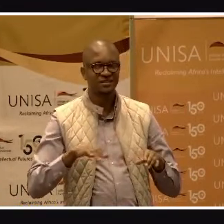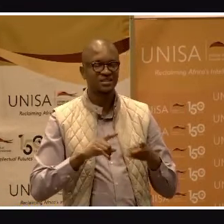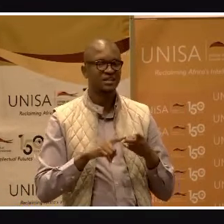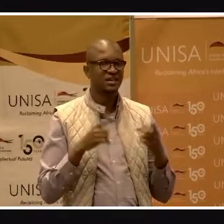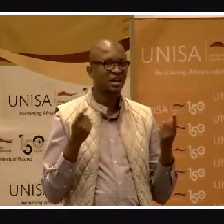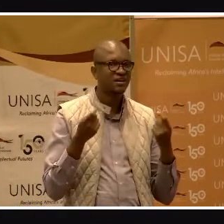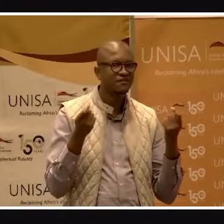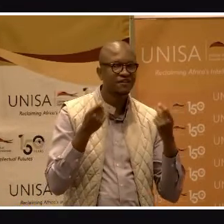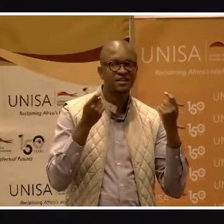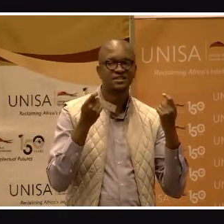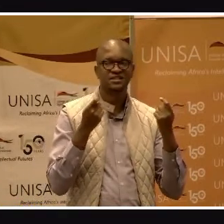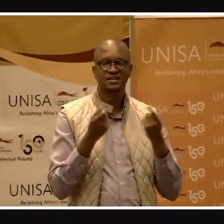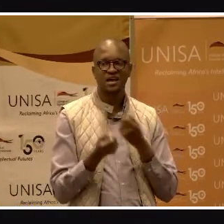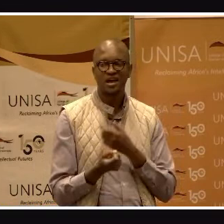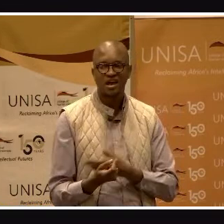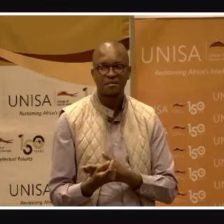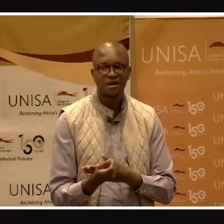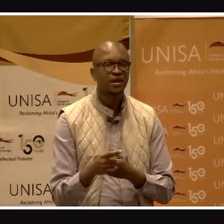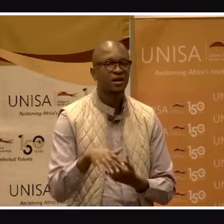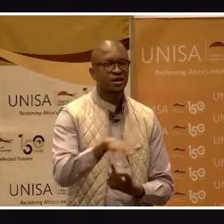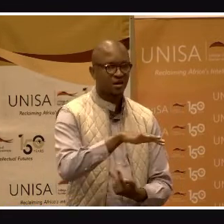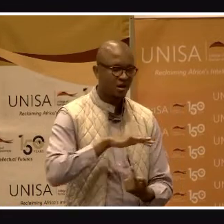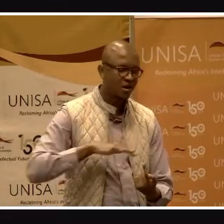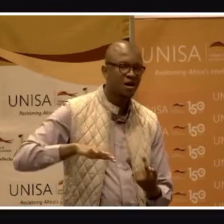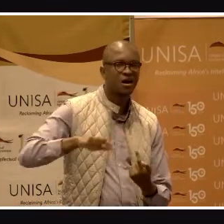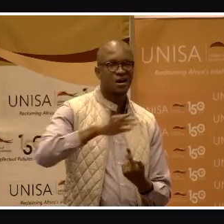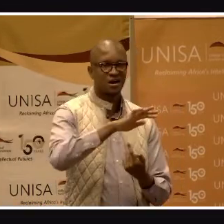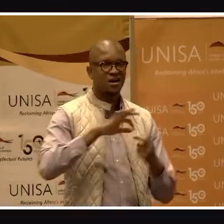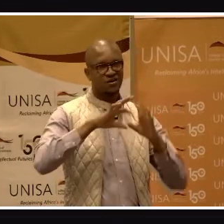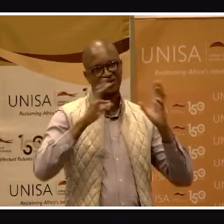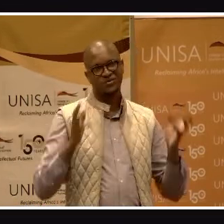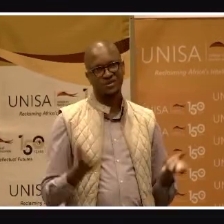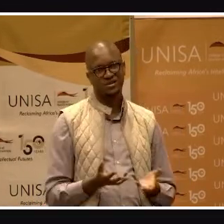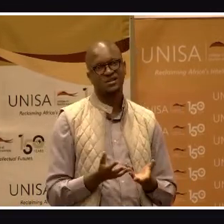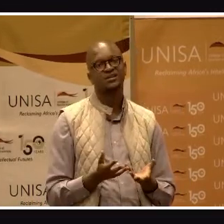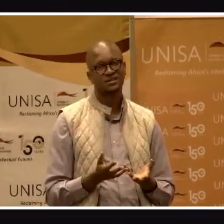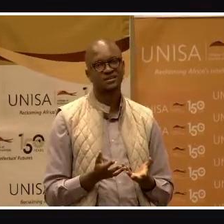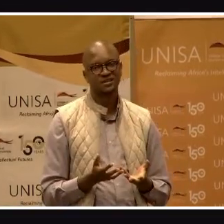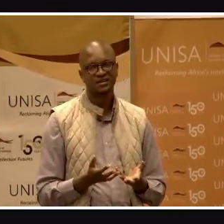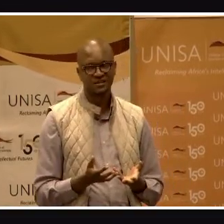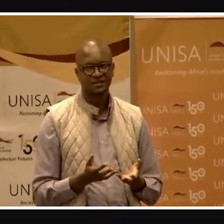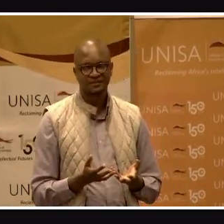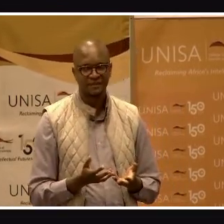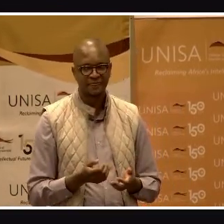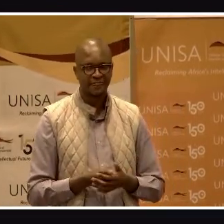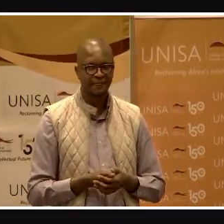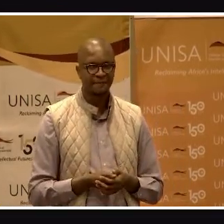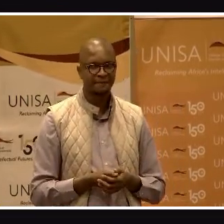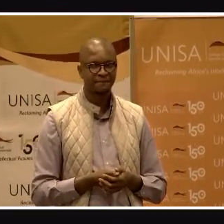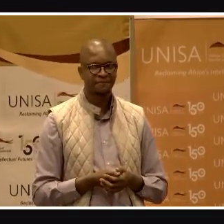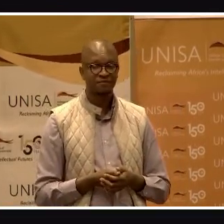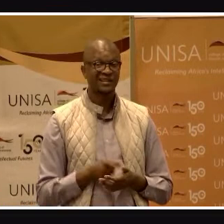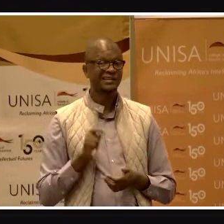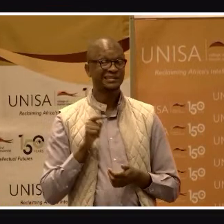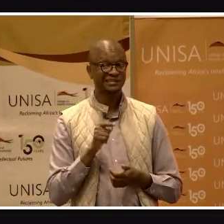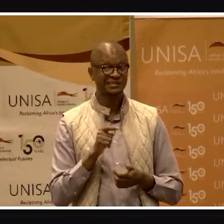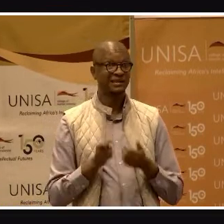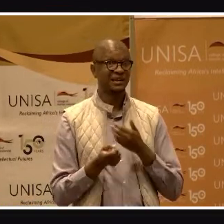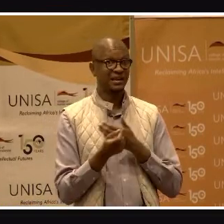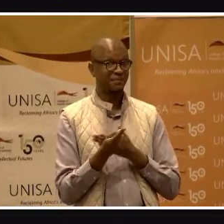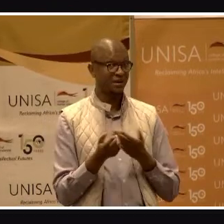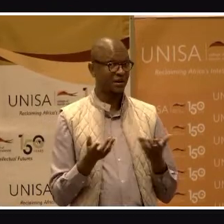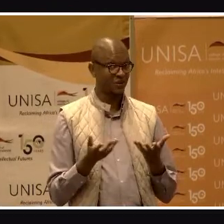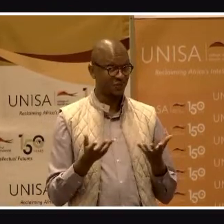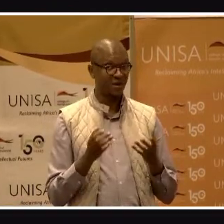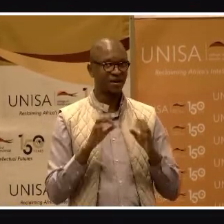to indigenous languages, promotion, facilitation, and preservation, and events taking place around the world